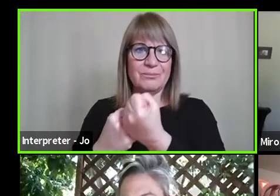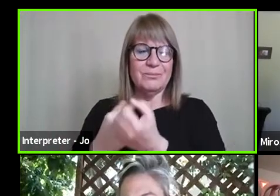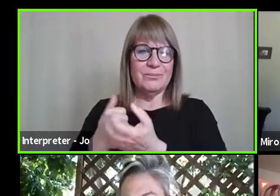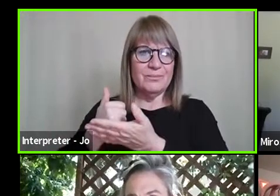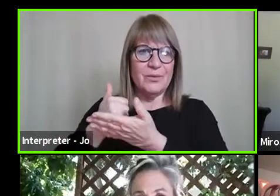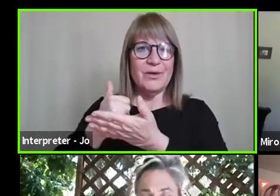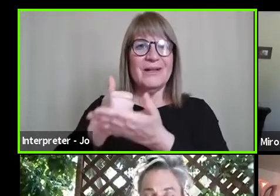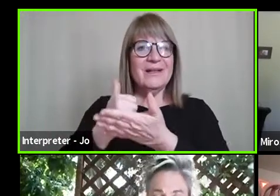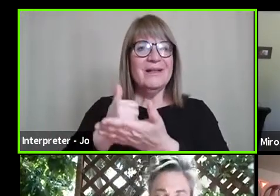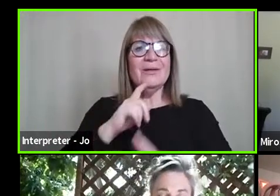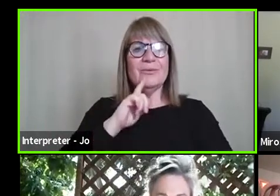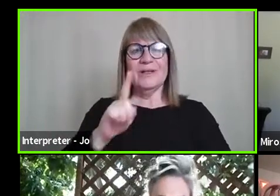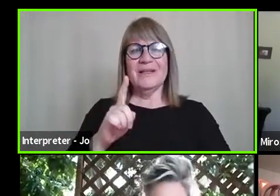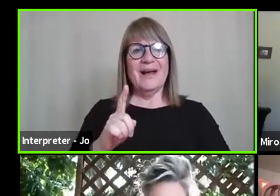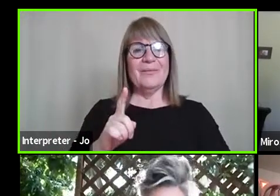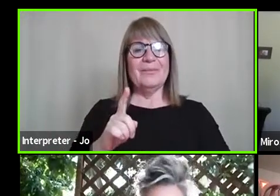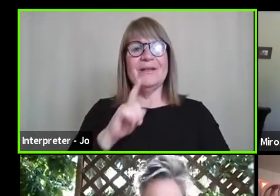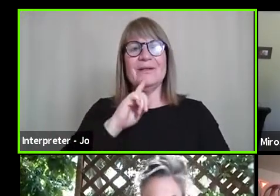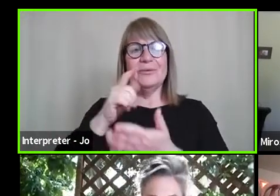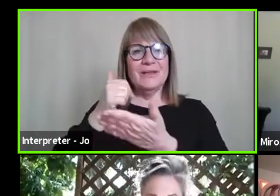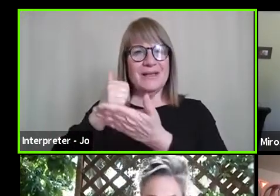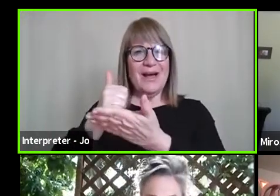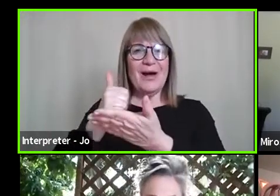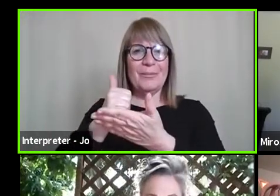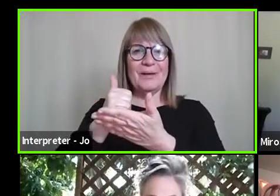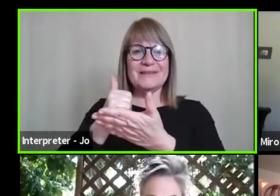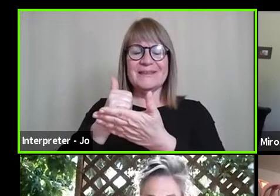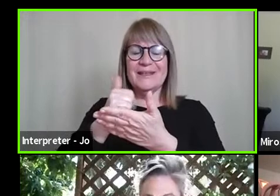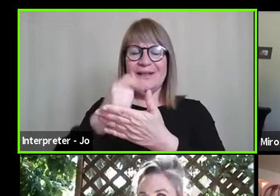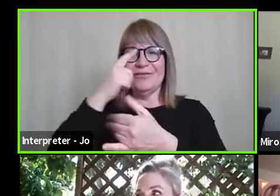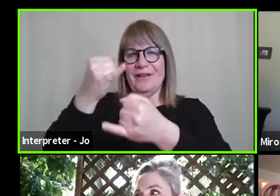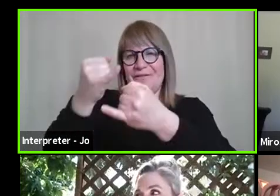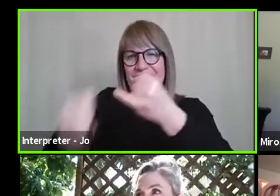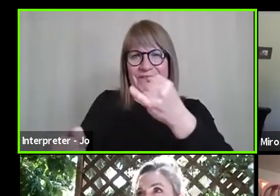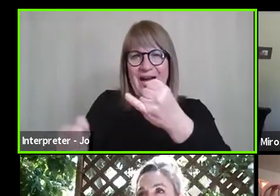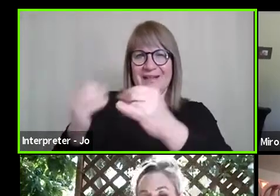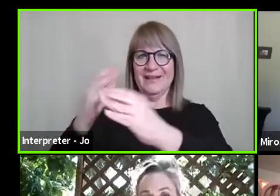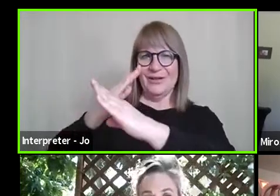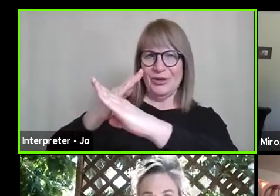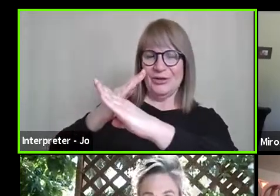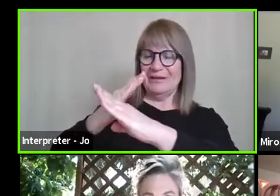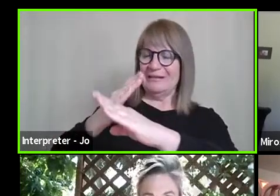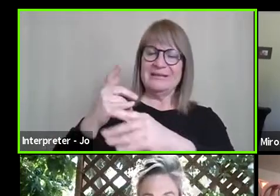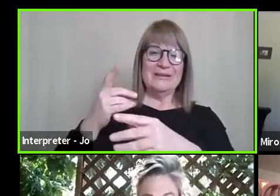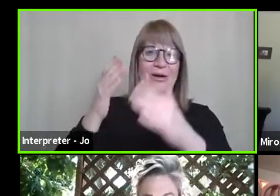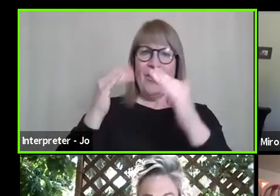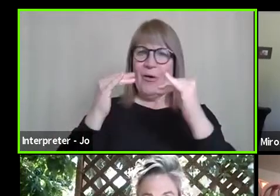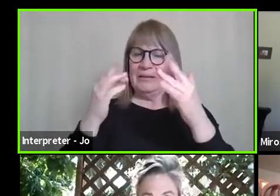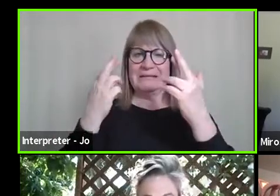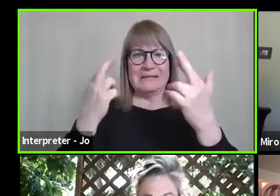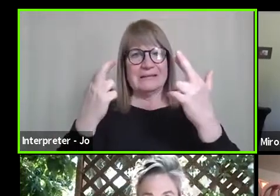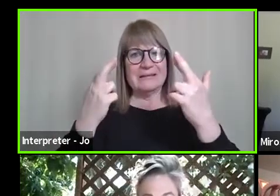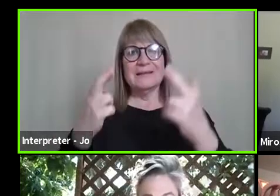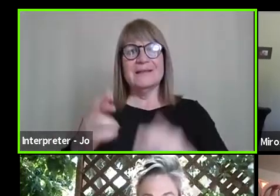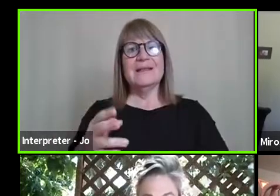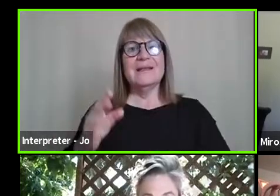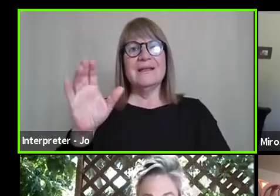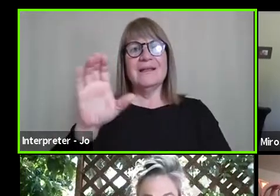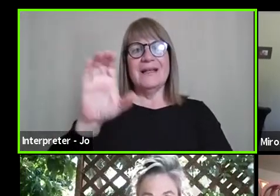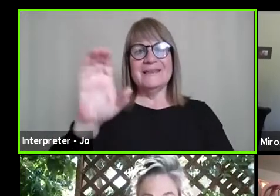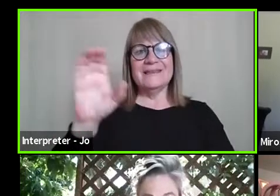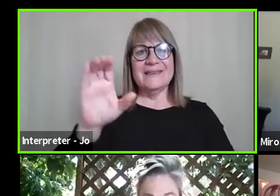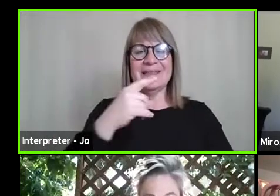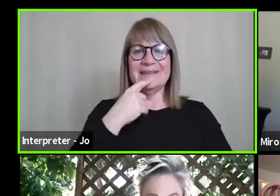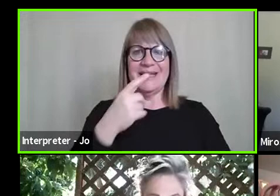um you know push us through the final the final hurdle that we're really hoping that will you know like cynthia's mentioning not to want to jinx